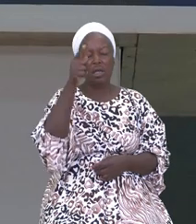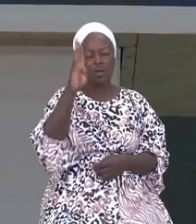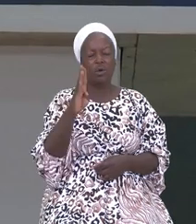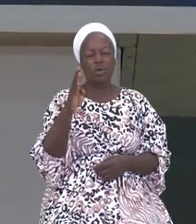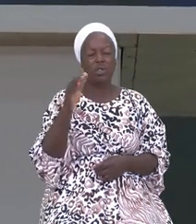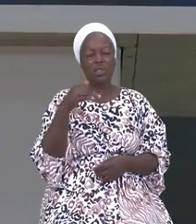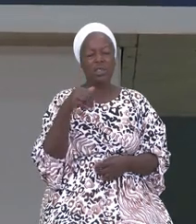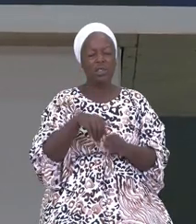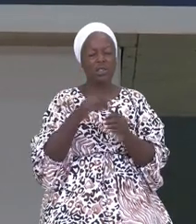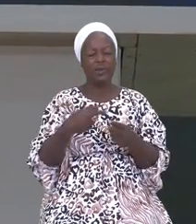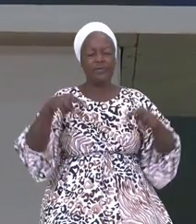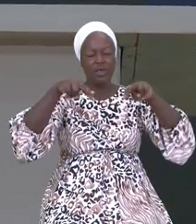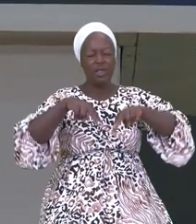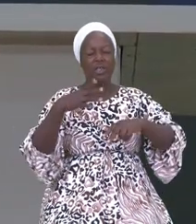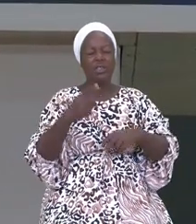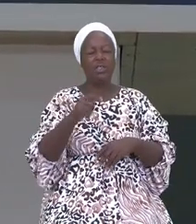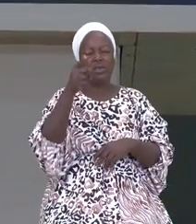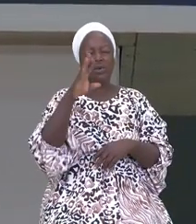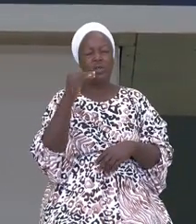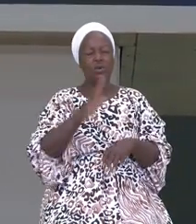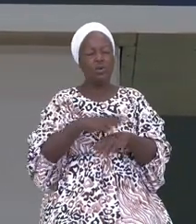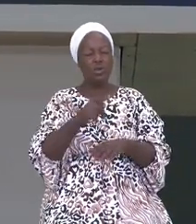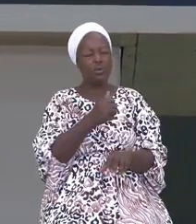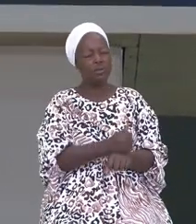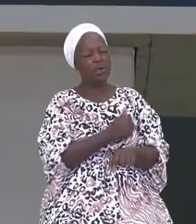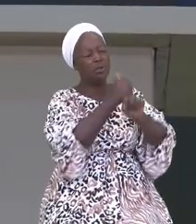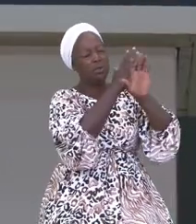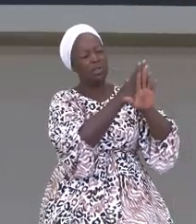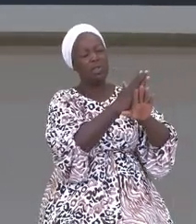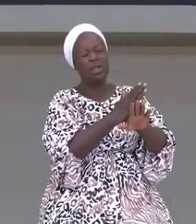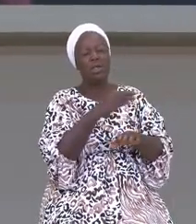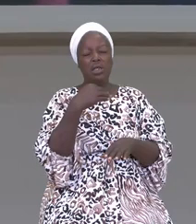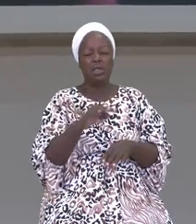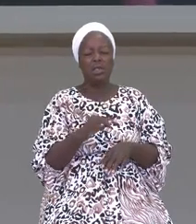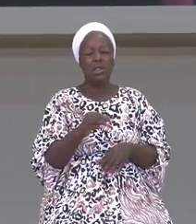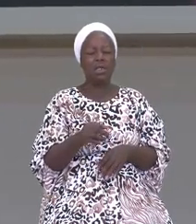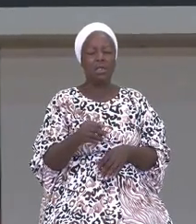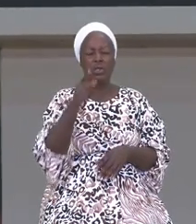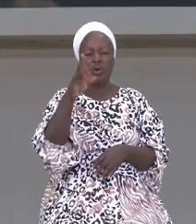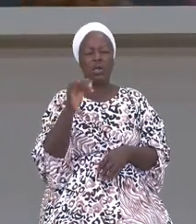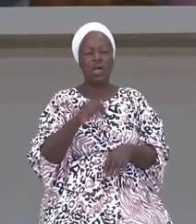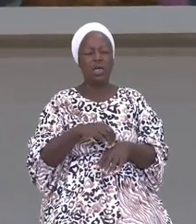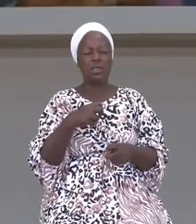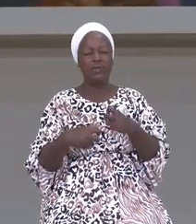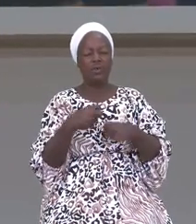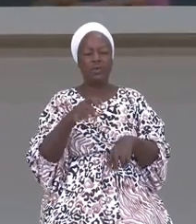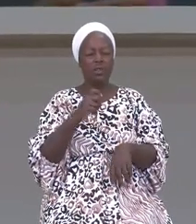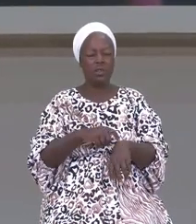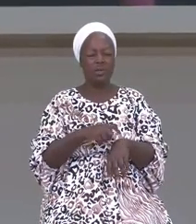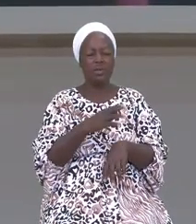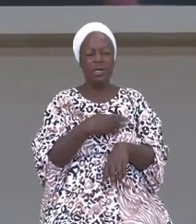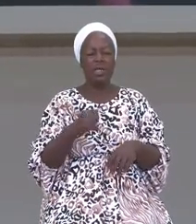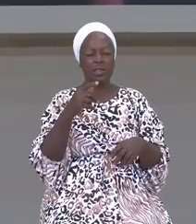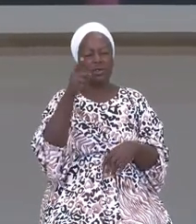valley, the God on the mountain. The God at difficult times and the God in